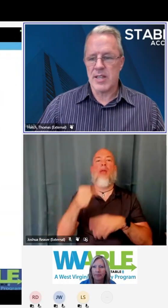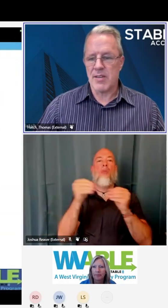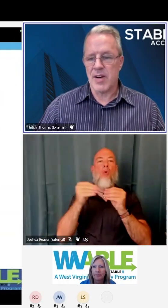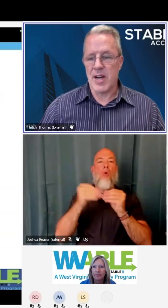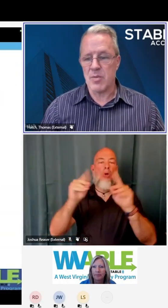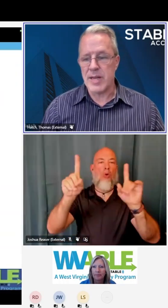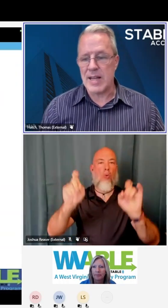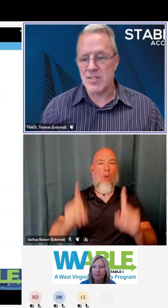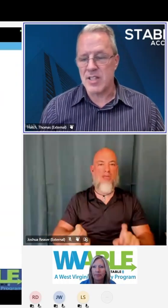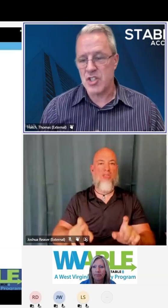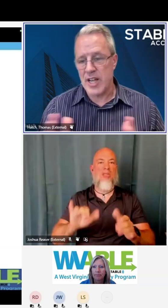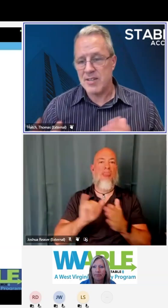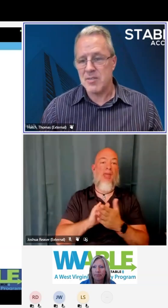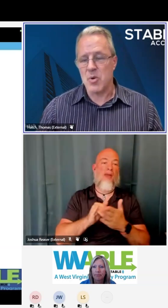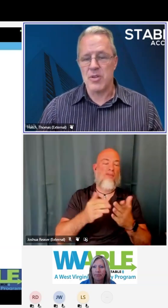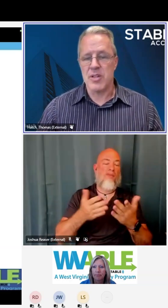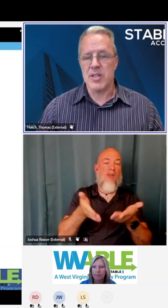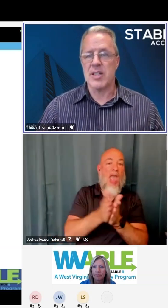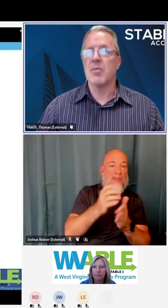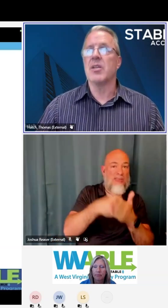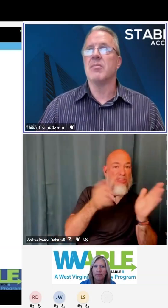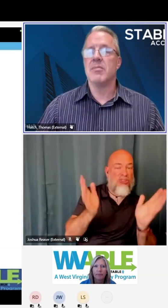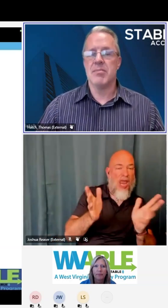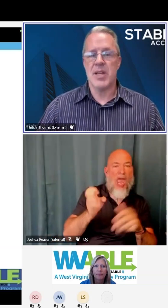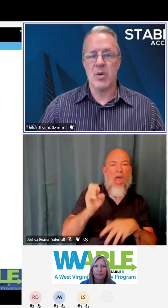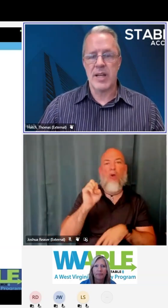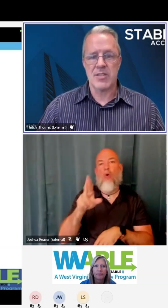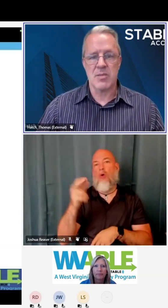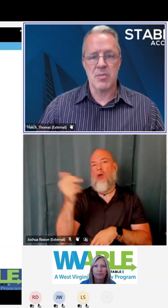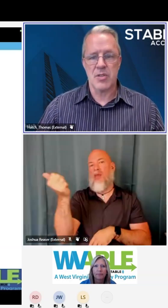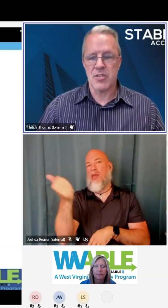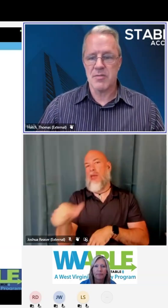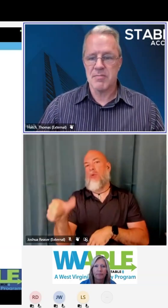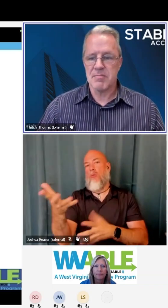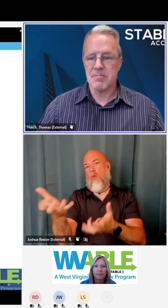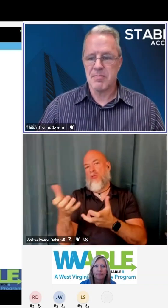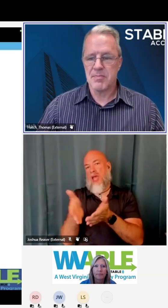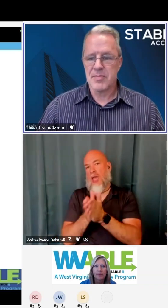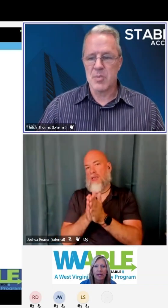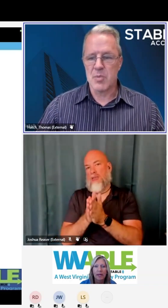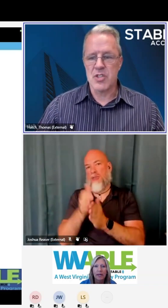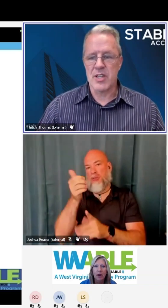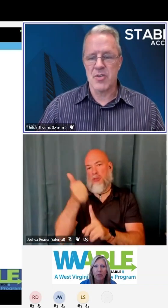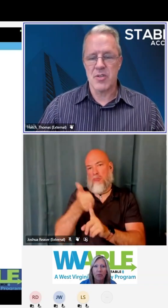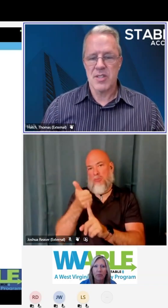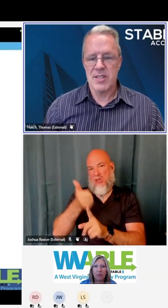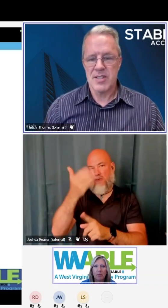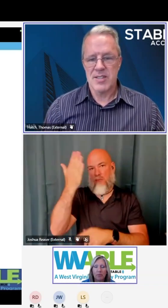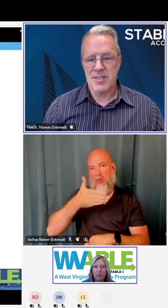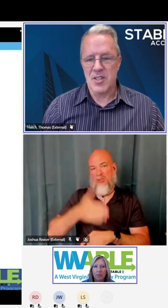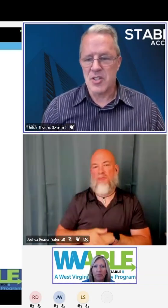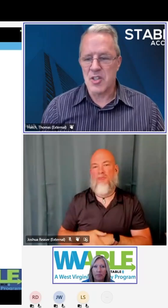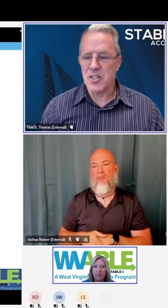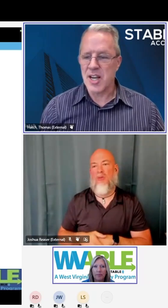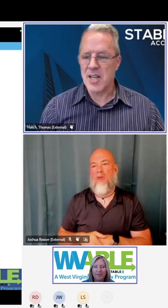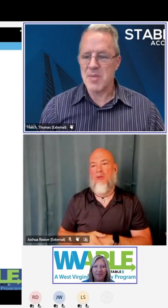questions that have either been asked in the chat or that anyone may want to ask in person. I appreciate for